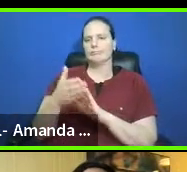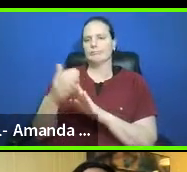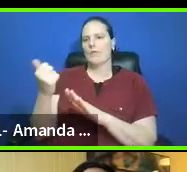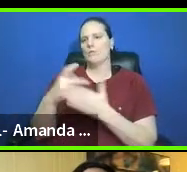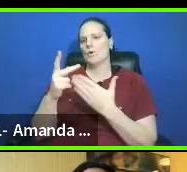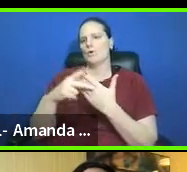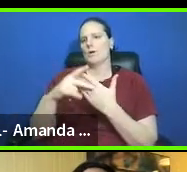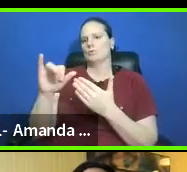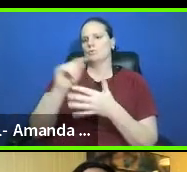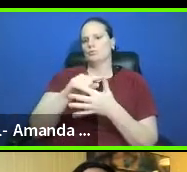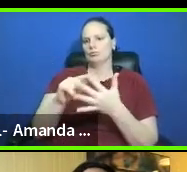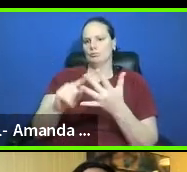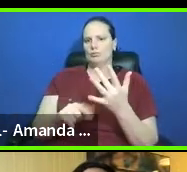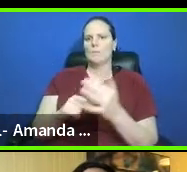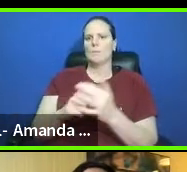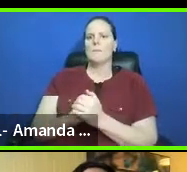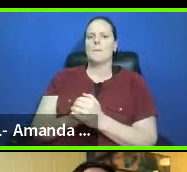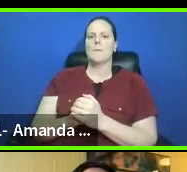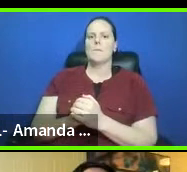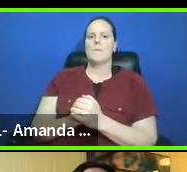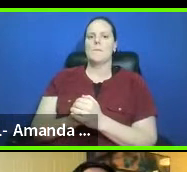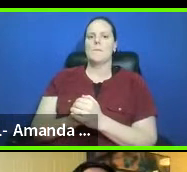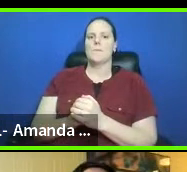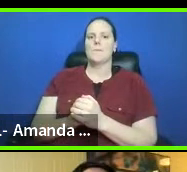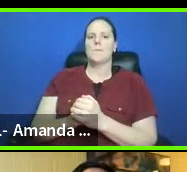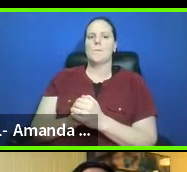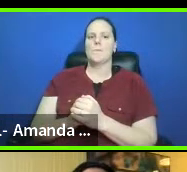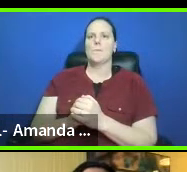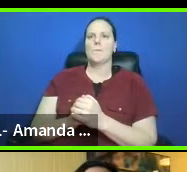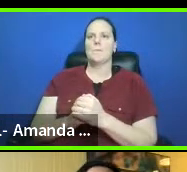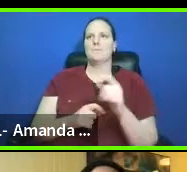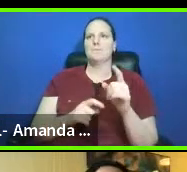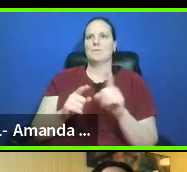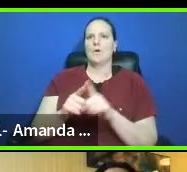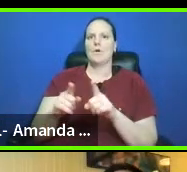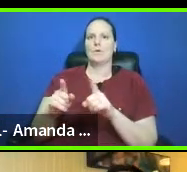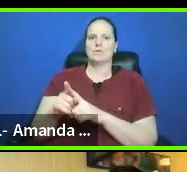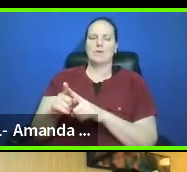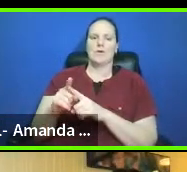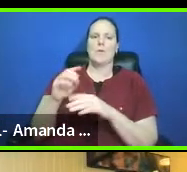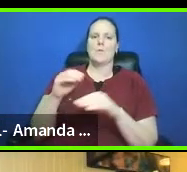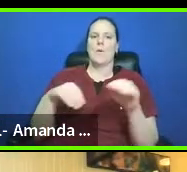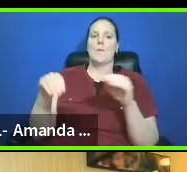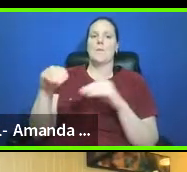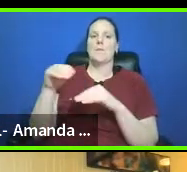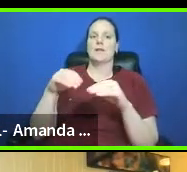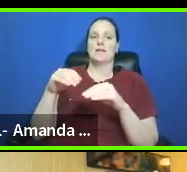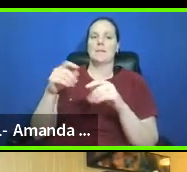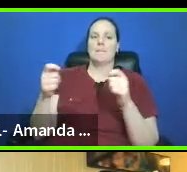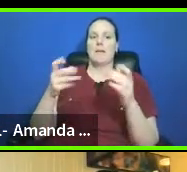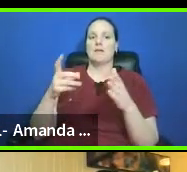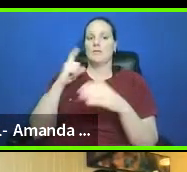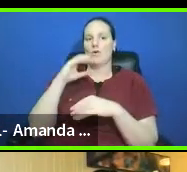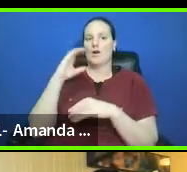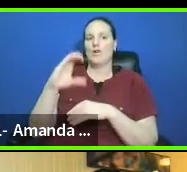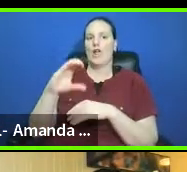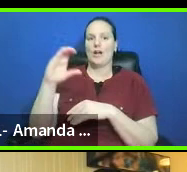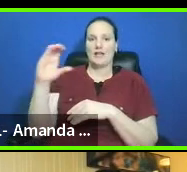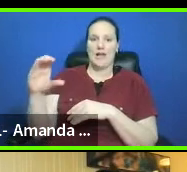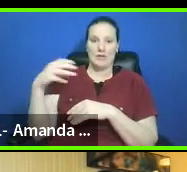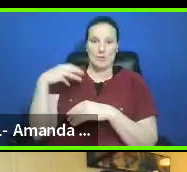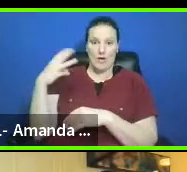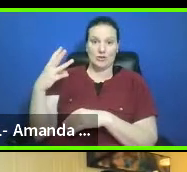programs. I'm also a mobility manager for Clark County,